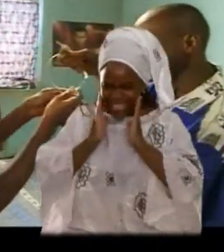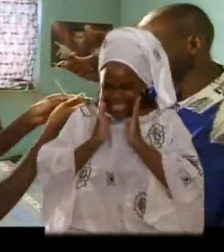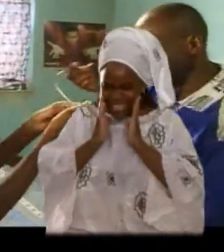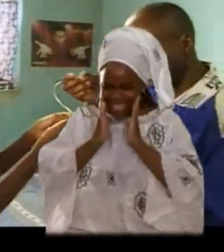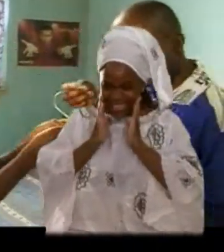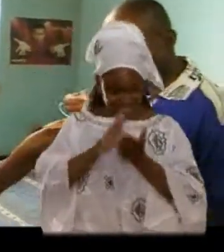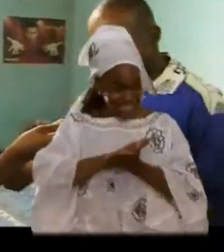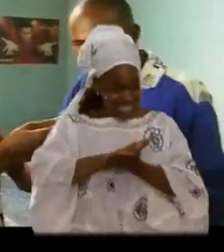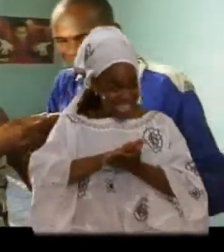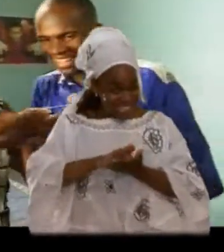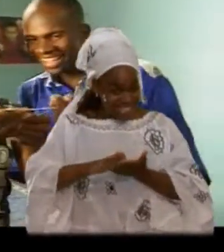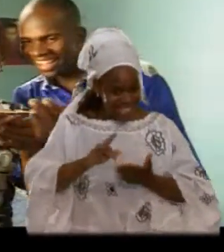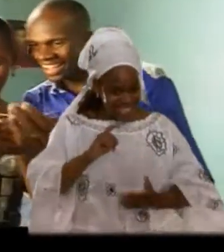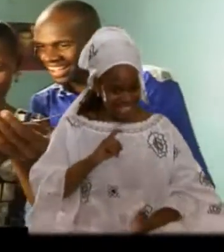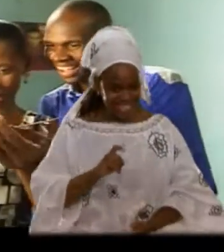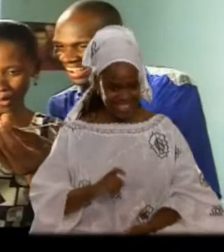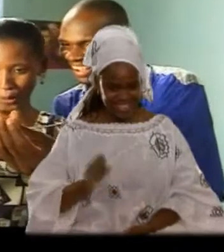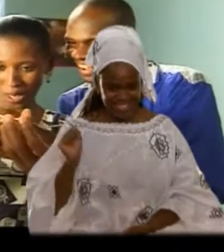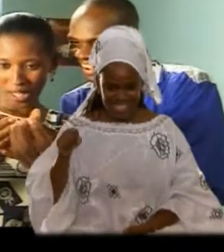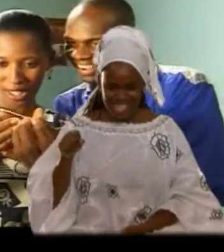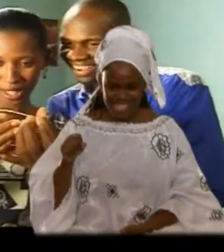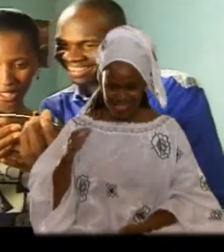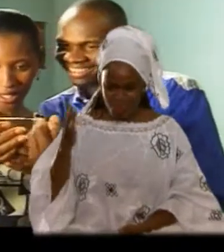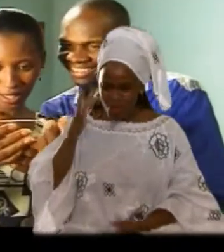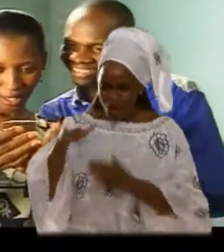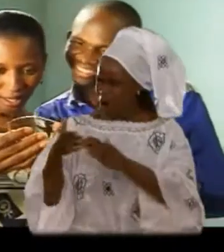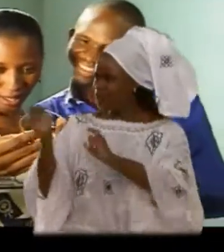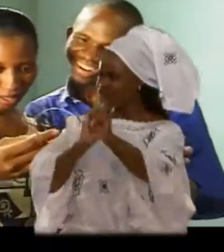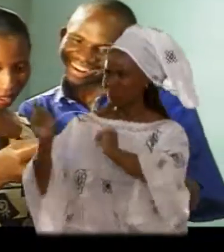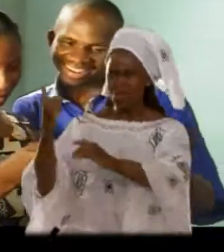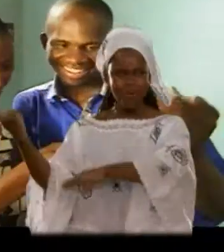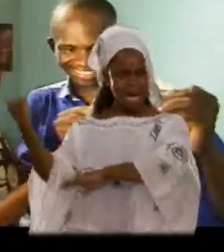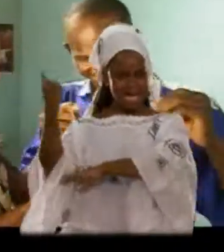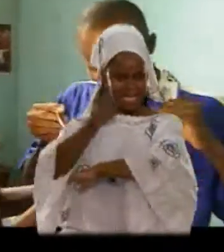Like it? Super. Nice, huh?